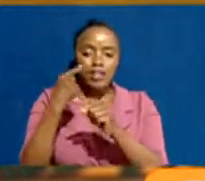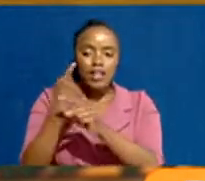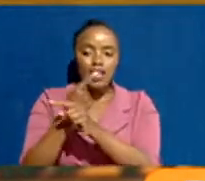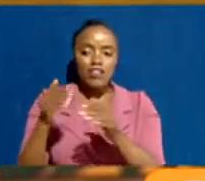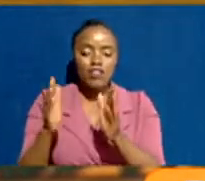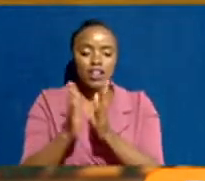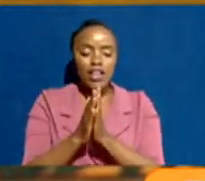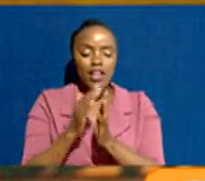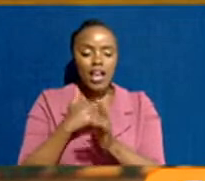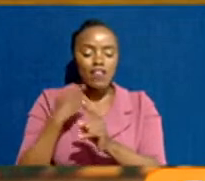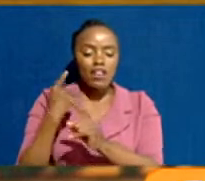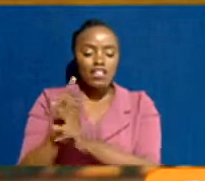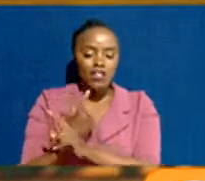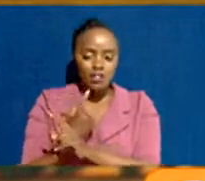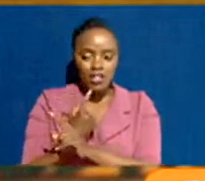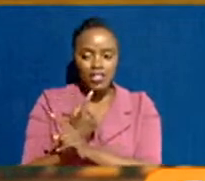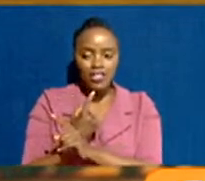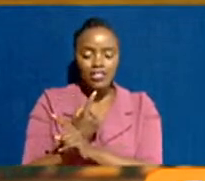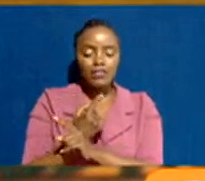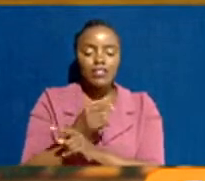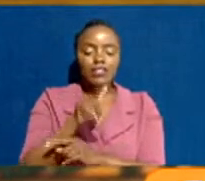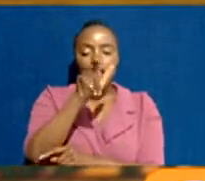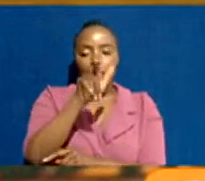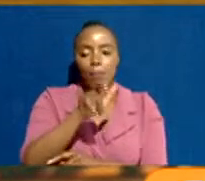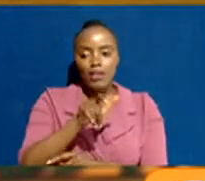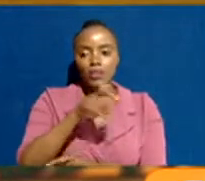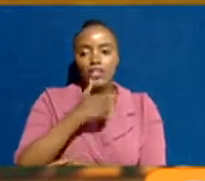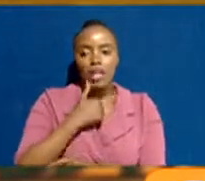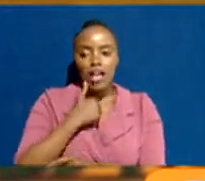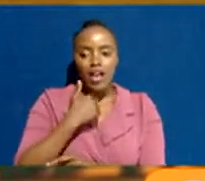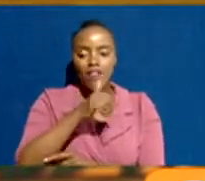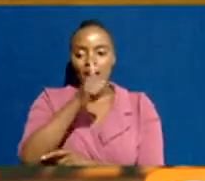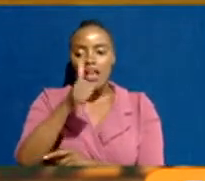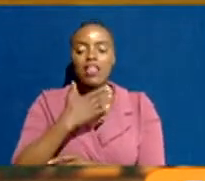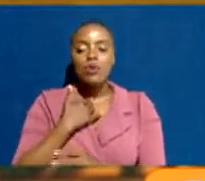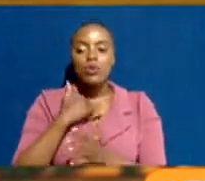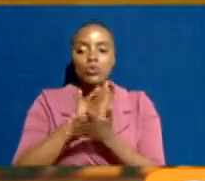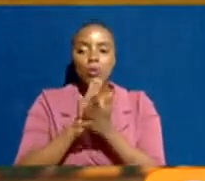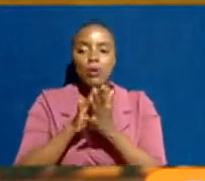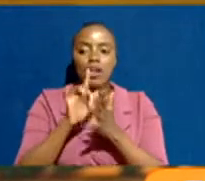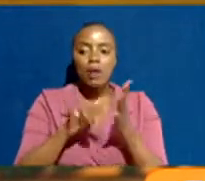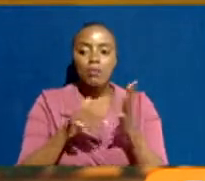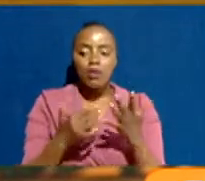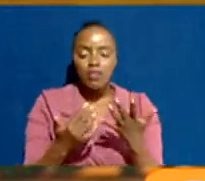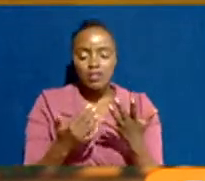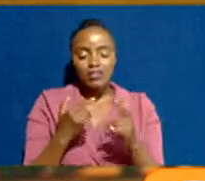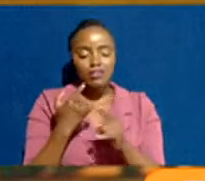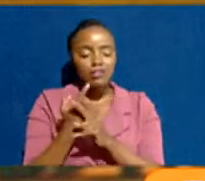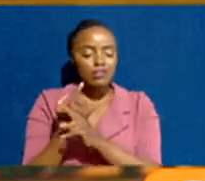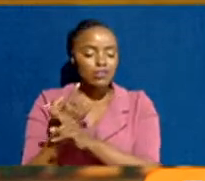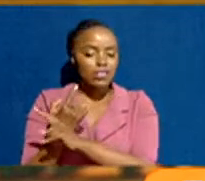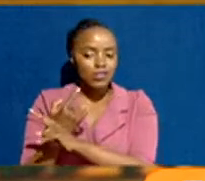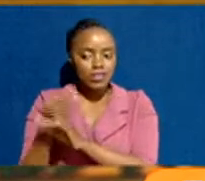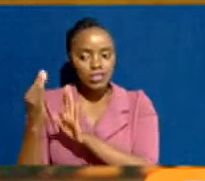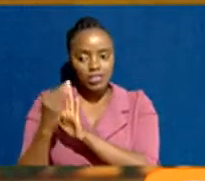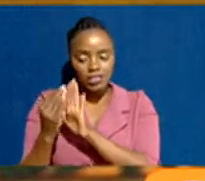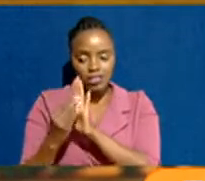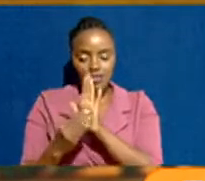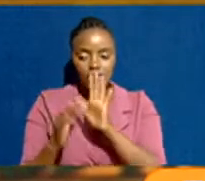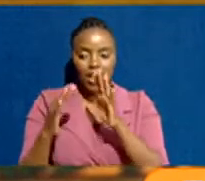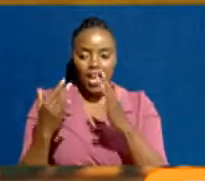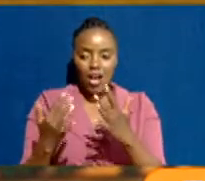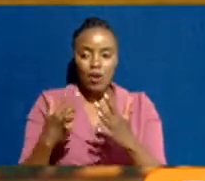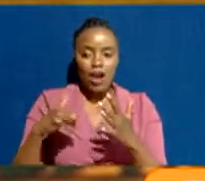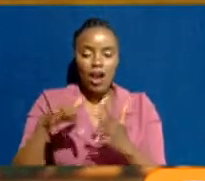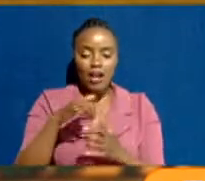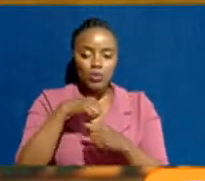and we have different interests. Some want to be engineers, others want to be musicians and so forth. So the way we